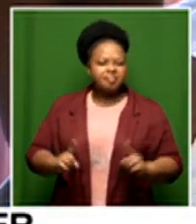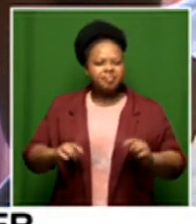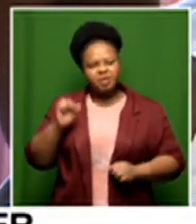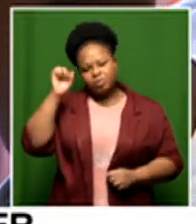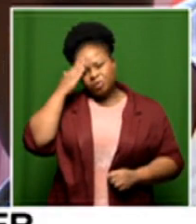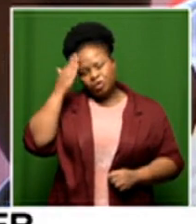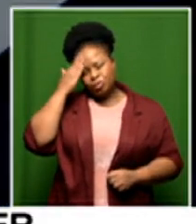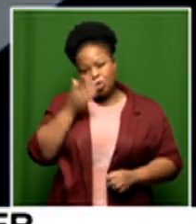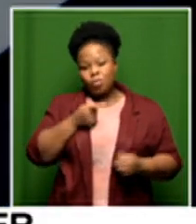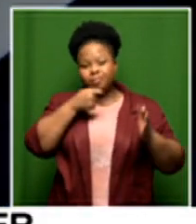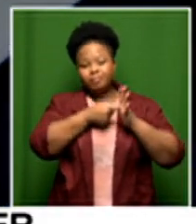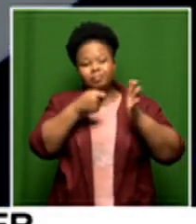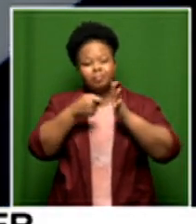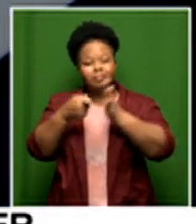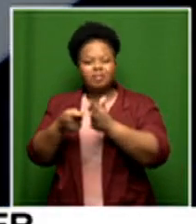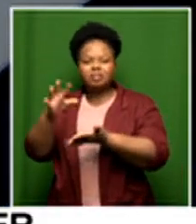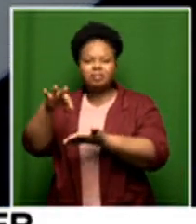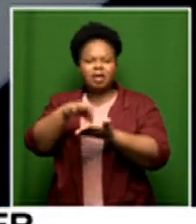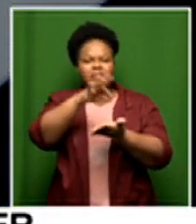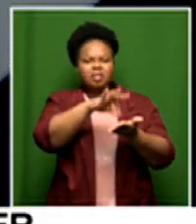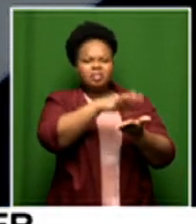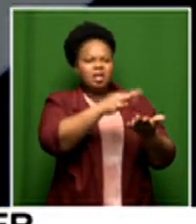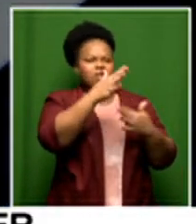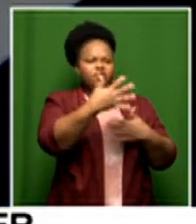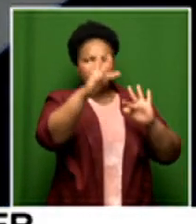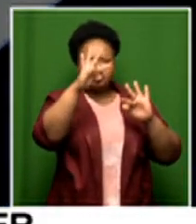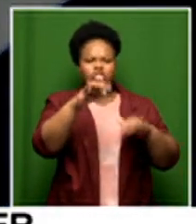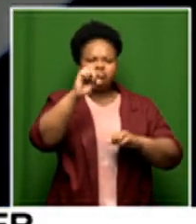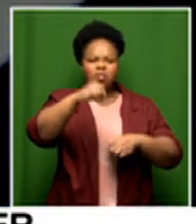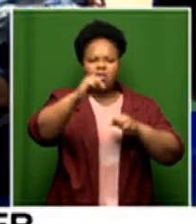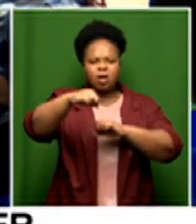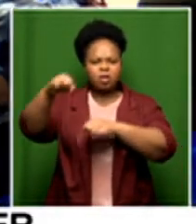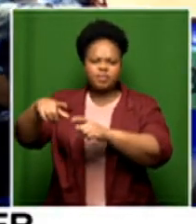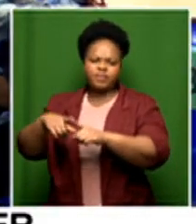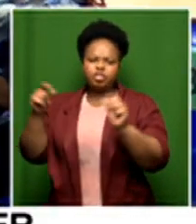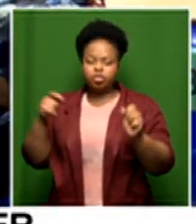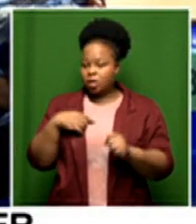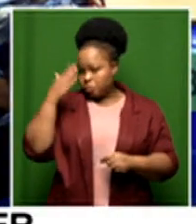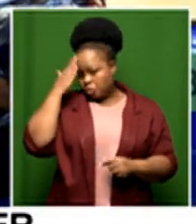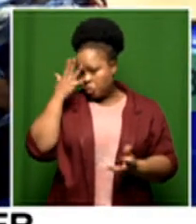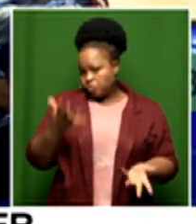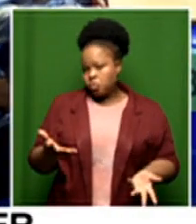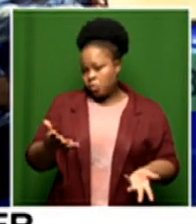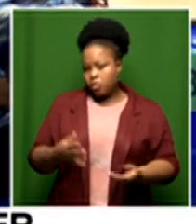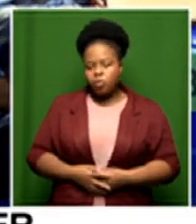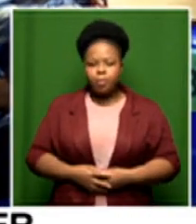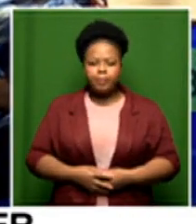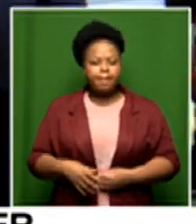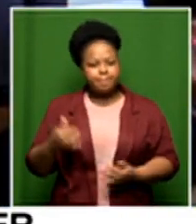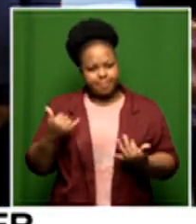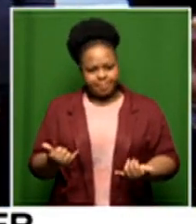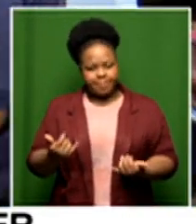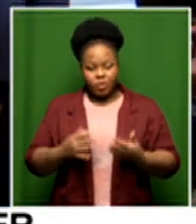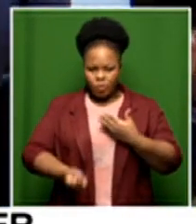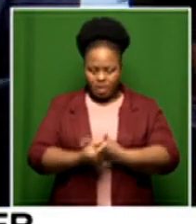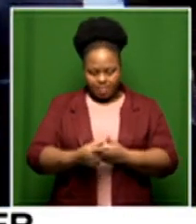vaccine procurement have been signed off as far as possible and as far as we know. So this is what is